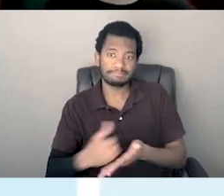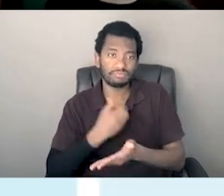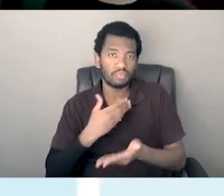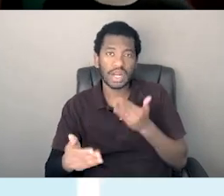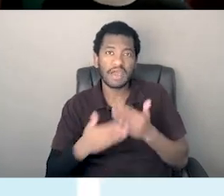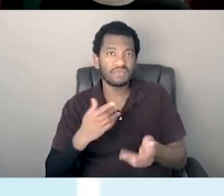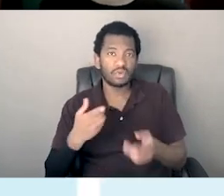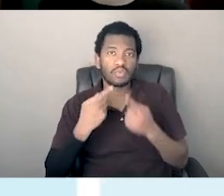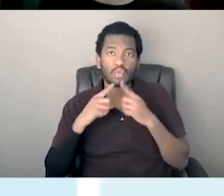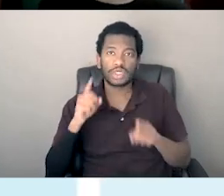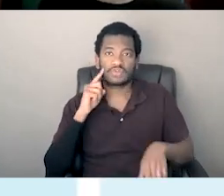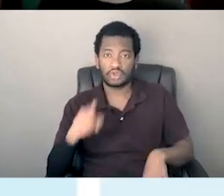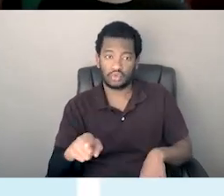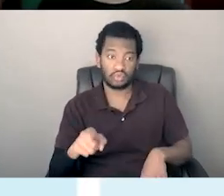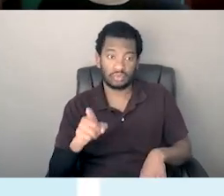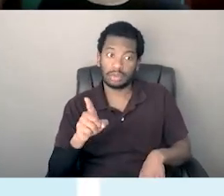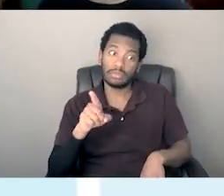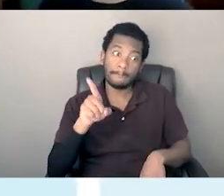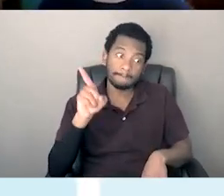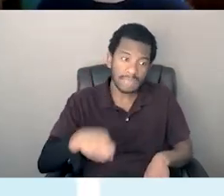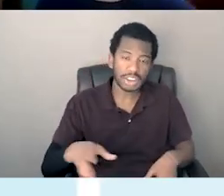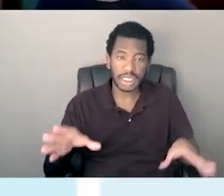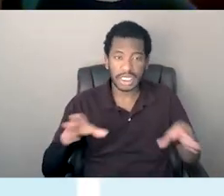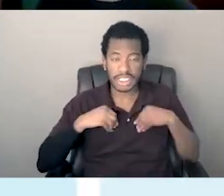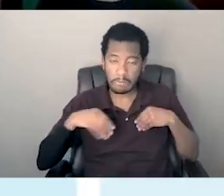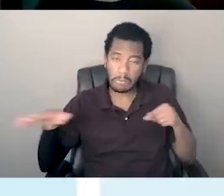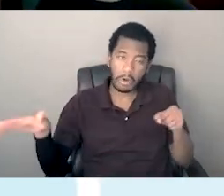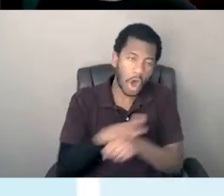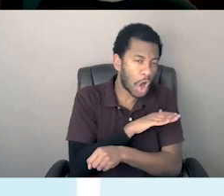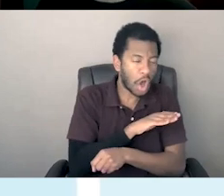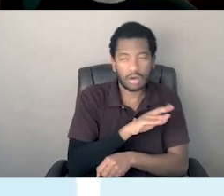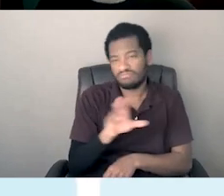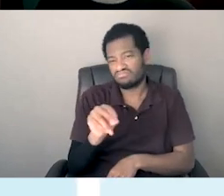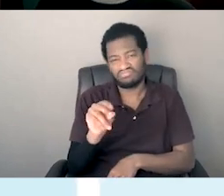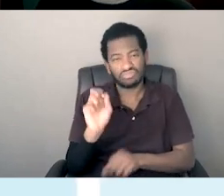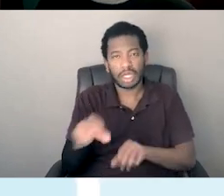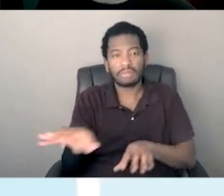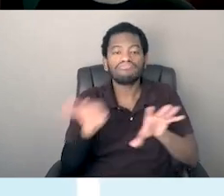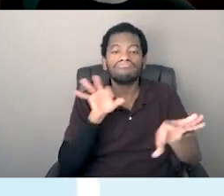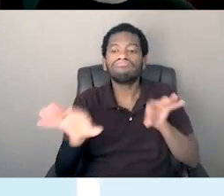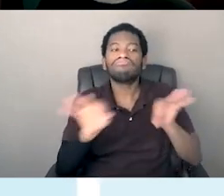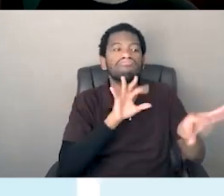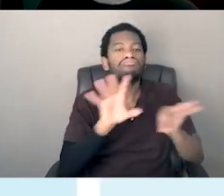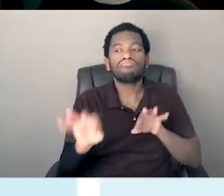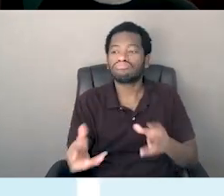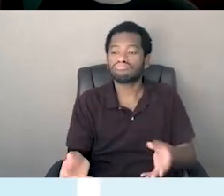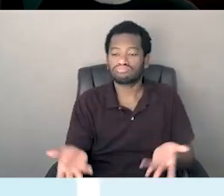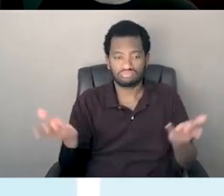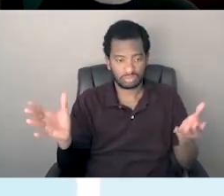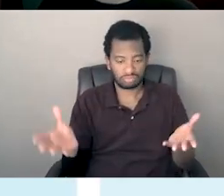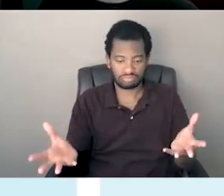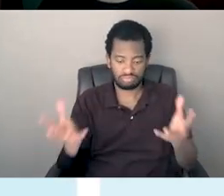entirety. Just take the pieces that work for you. I'm going to walk us through 6 principles in the toolkit that are